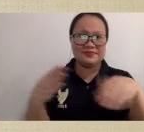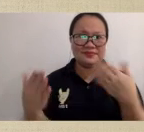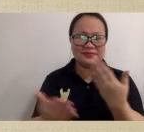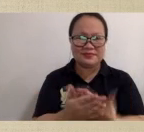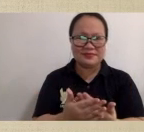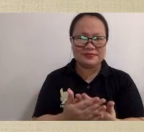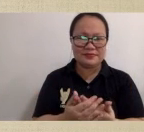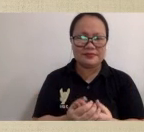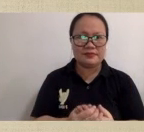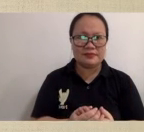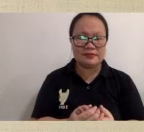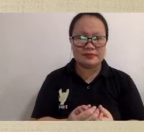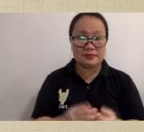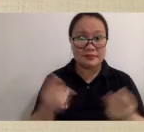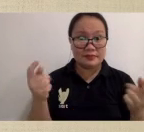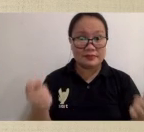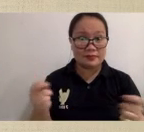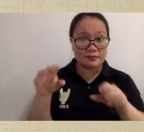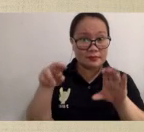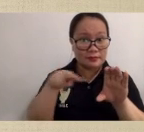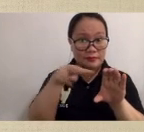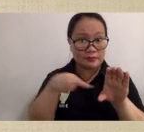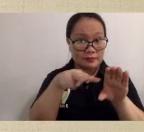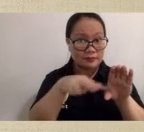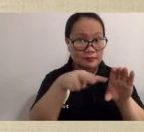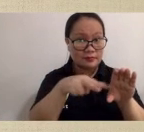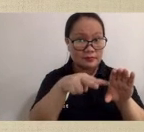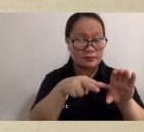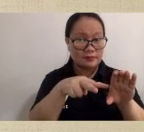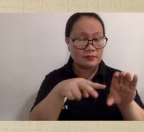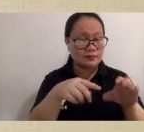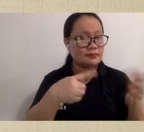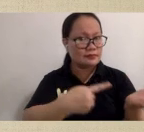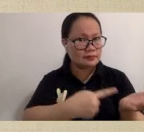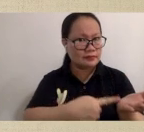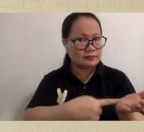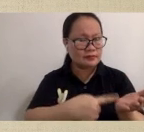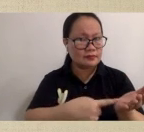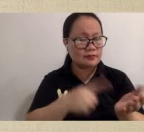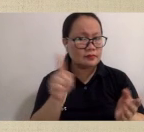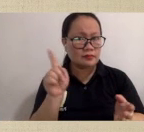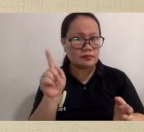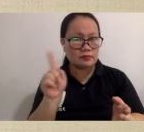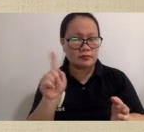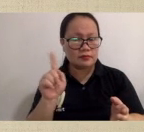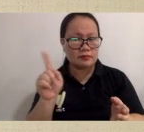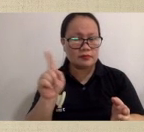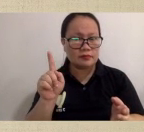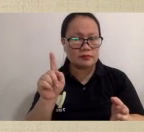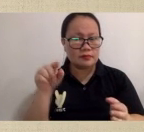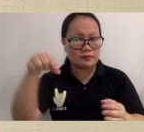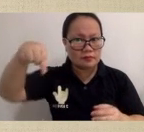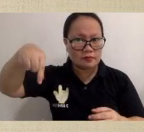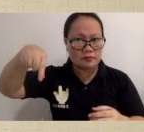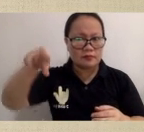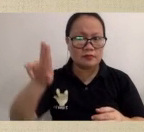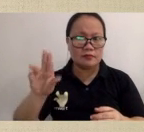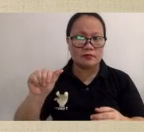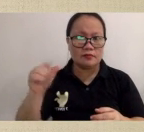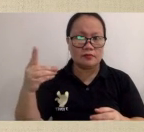Kawaw Math! In this video, ang tatalakayin natin, ano nga ba ang quadratic